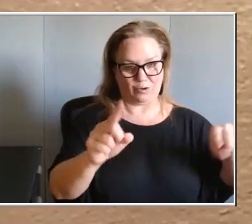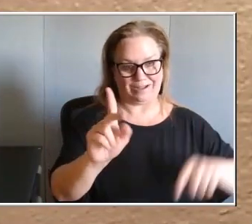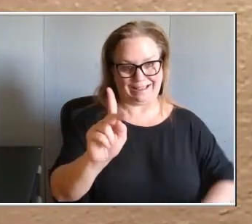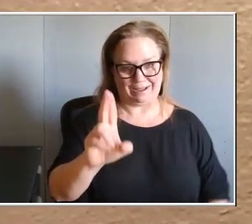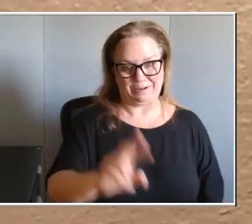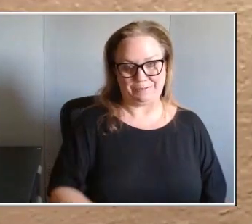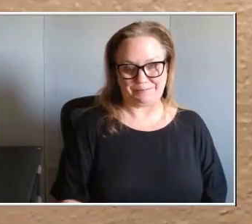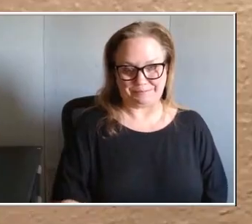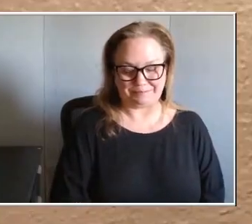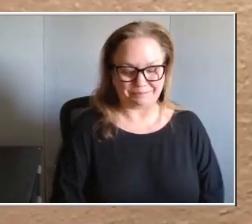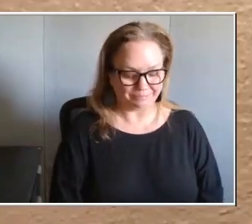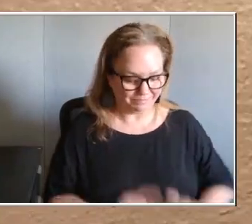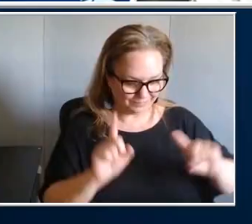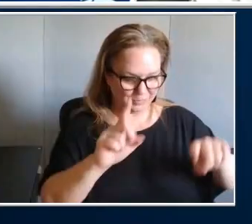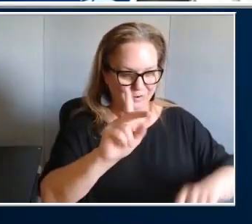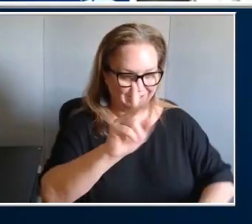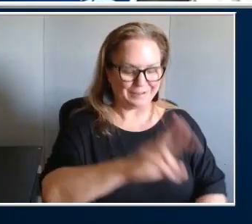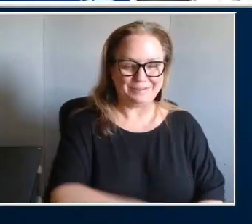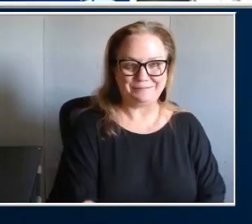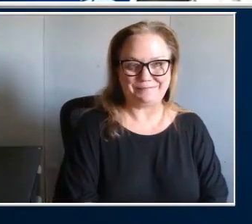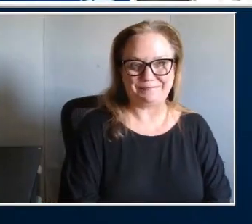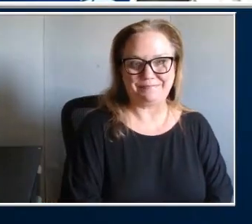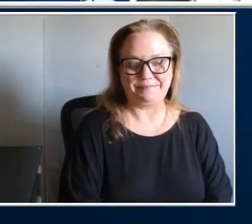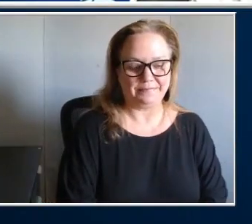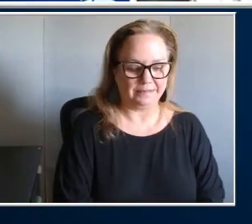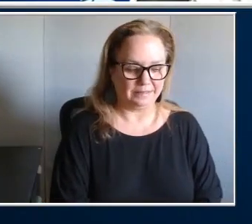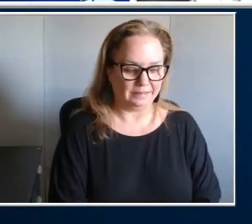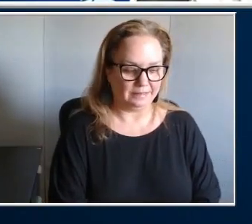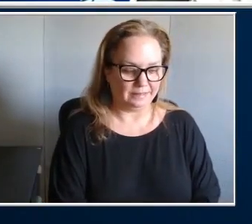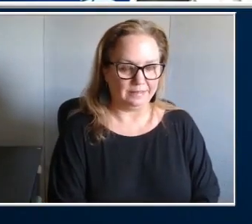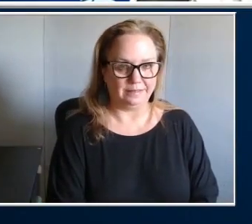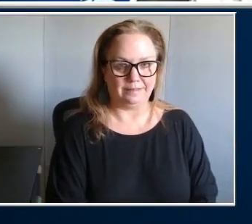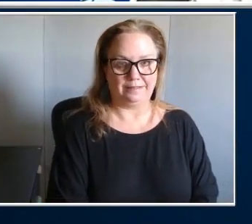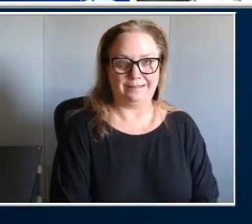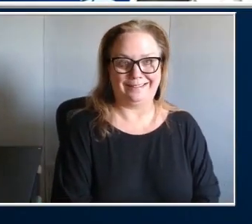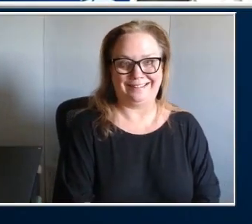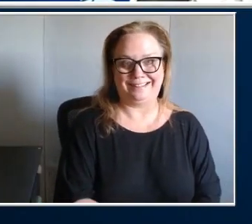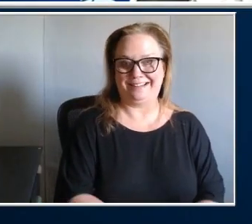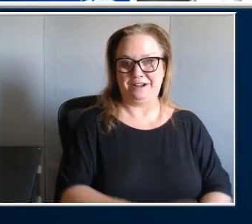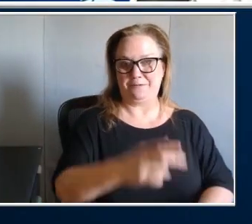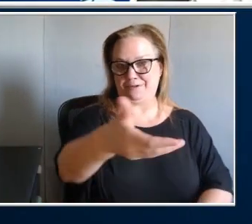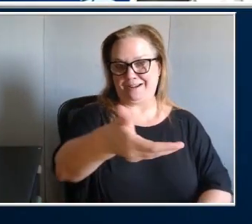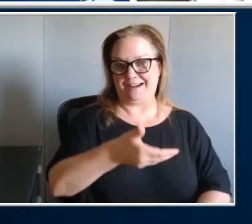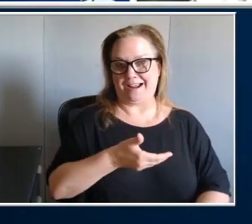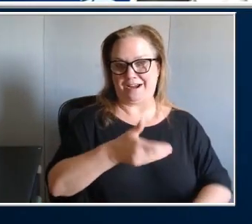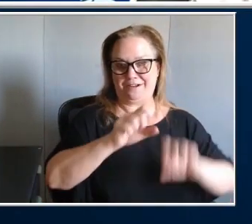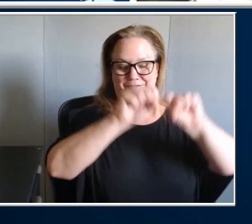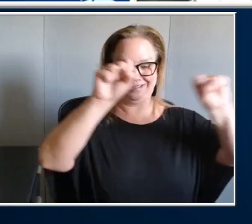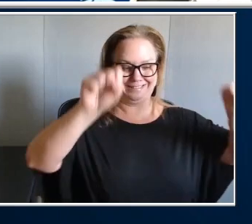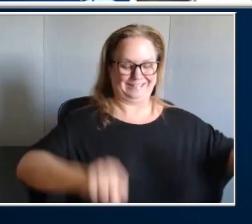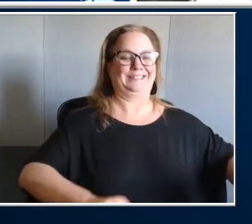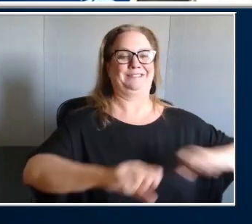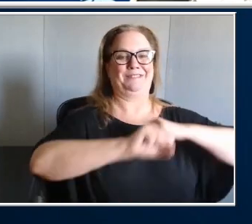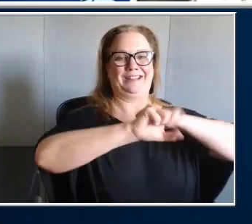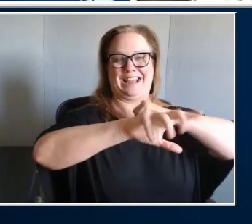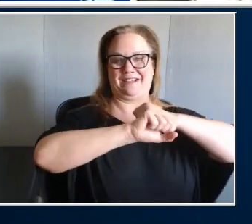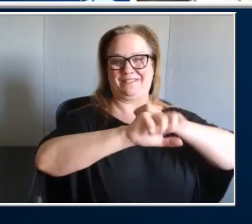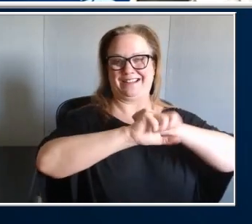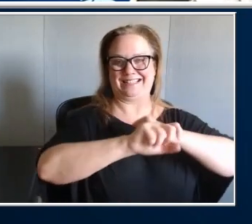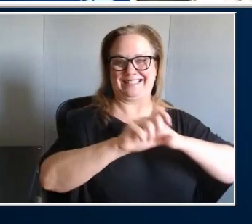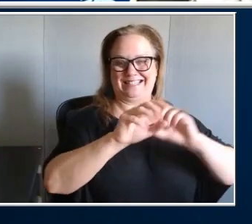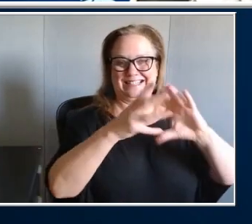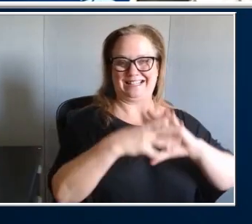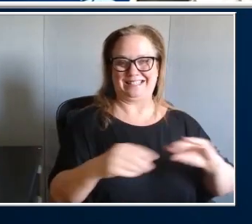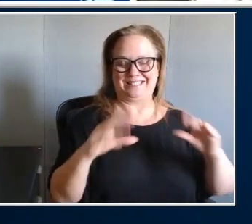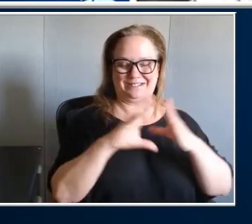KU. Go to KU. Well, listen, you're good. We're just going to hire you for the system so that you can continue to tell that story.